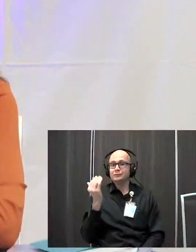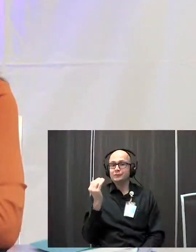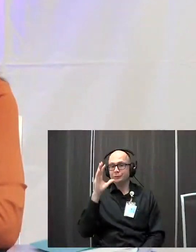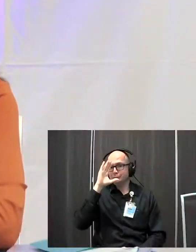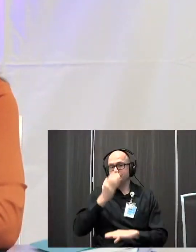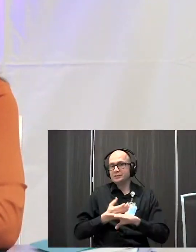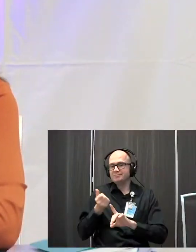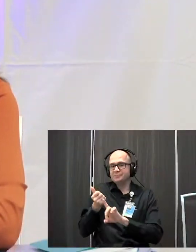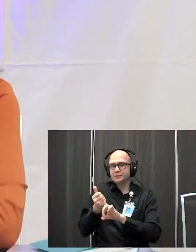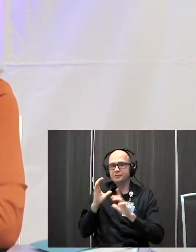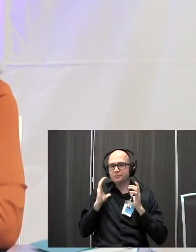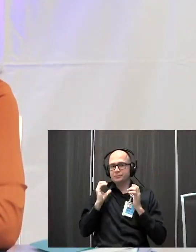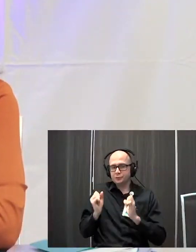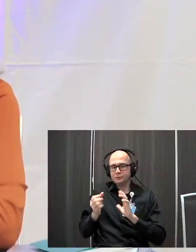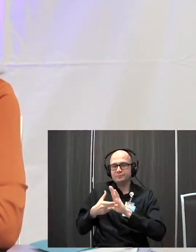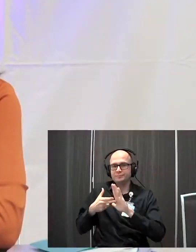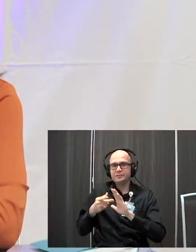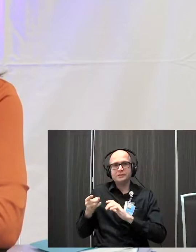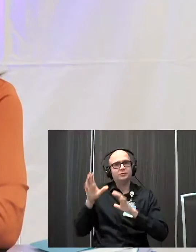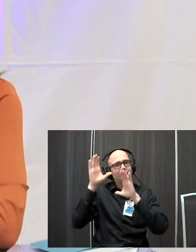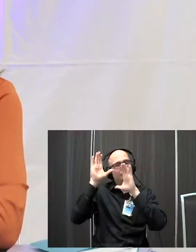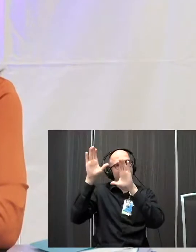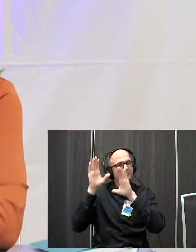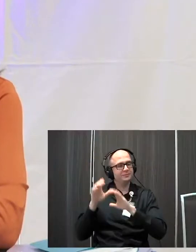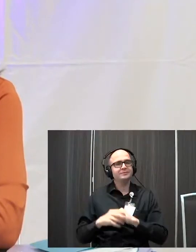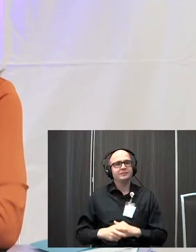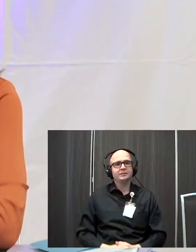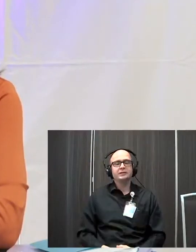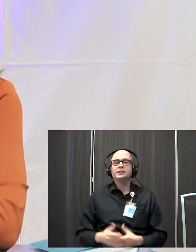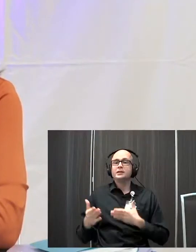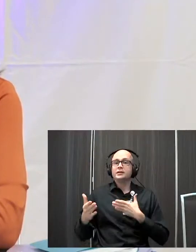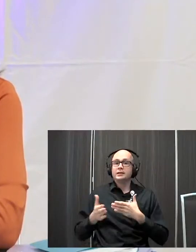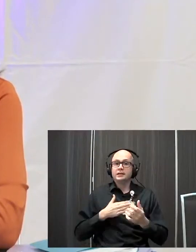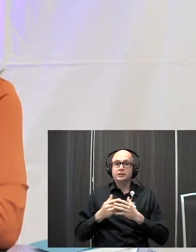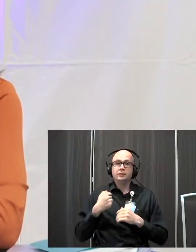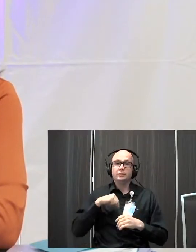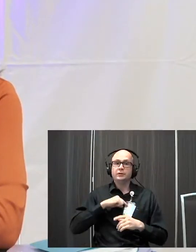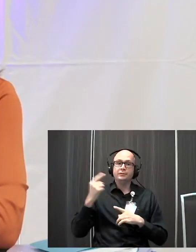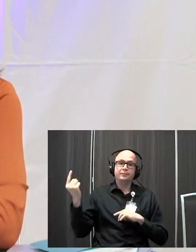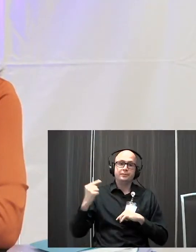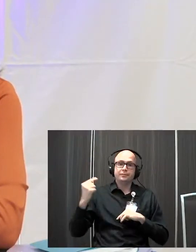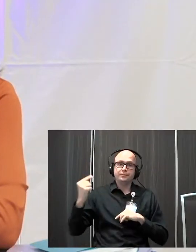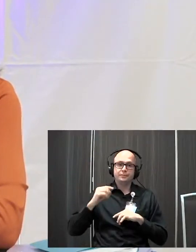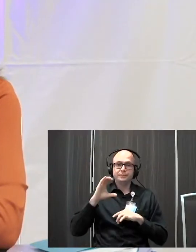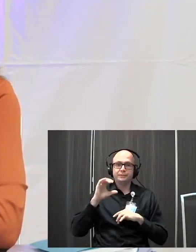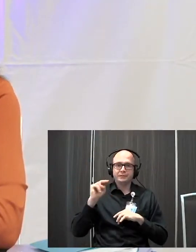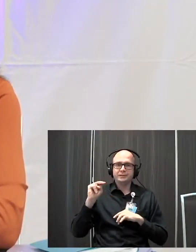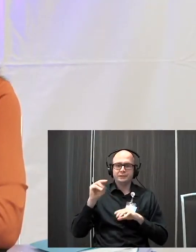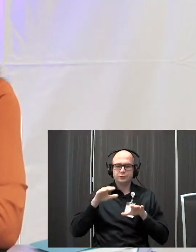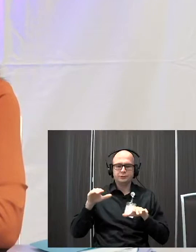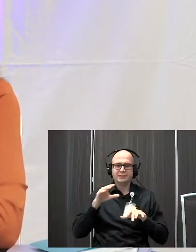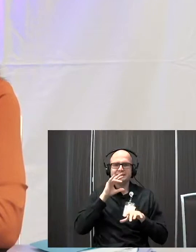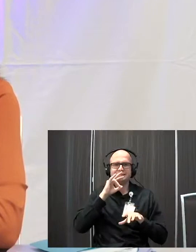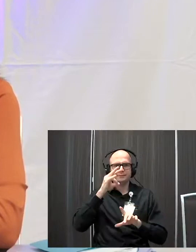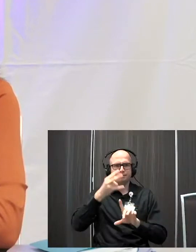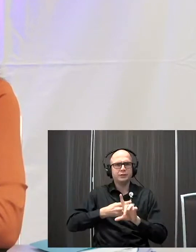syndrome. He is amazing. So anyway, we have been coming to Cincinnati Children since he was about 7 months of